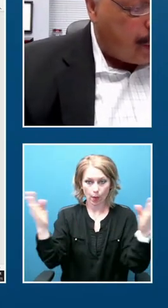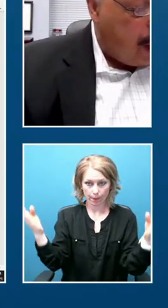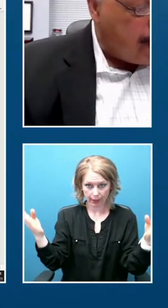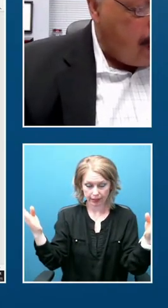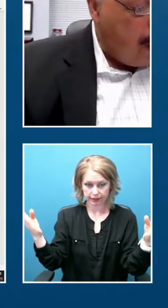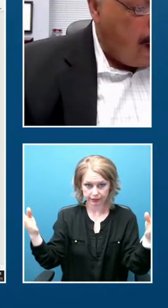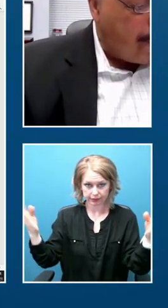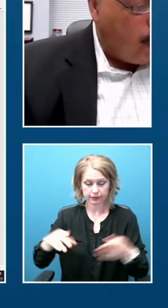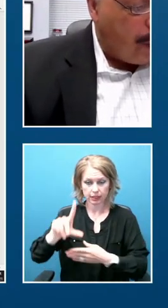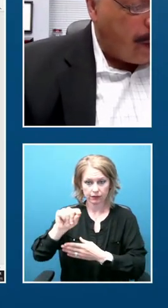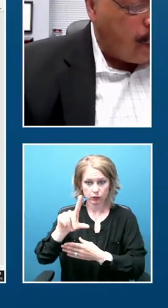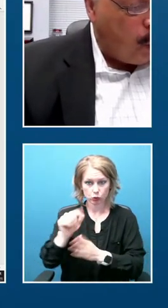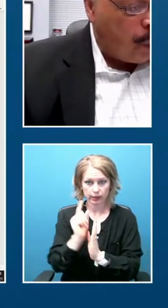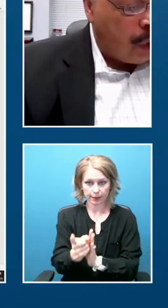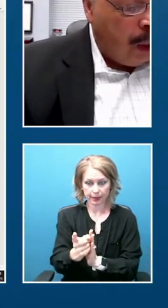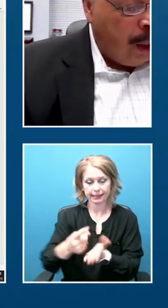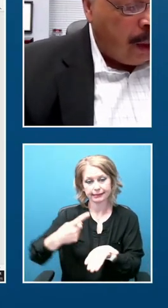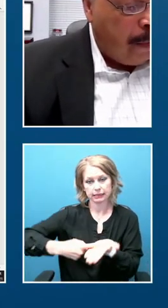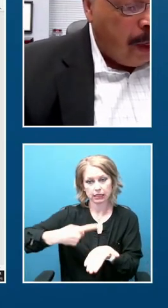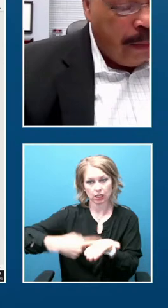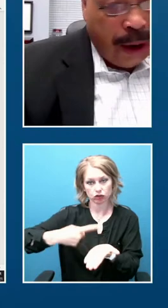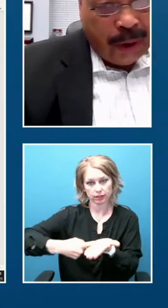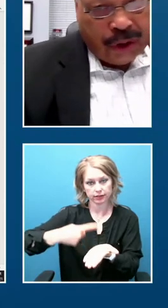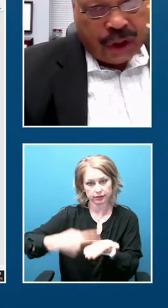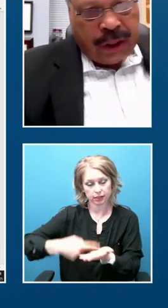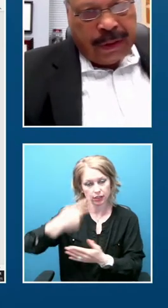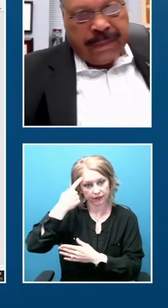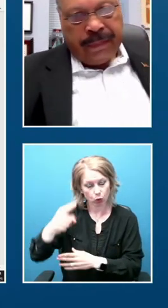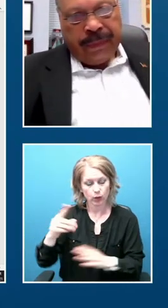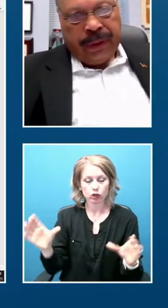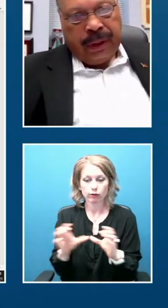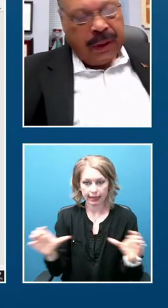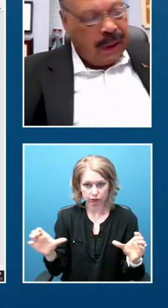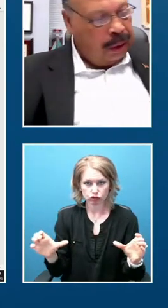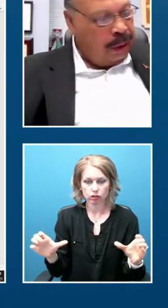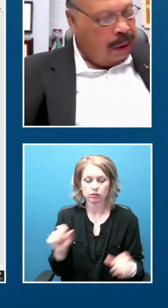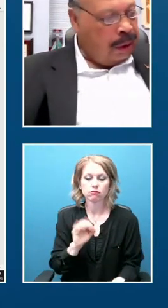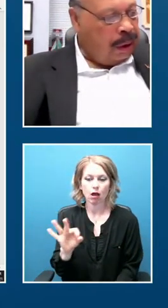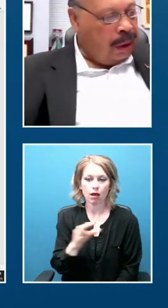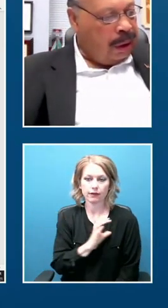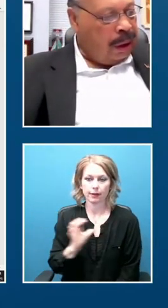for discussion of the credentials committee members.